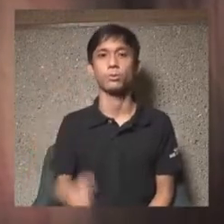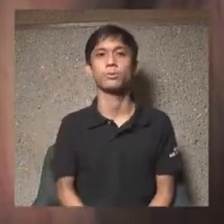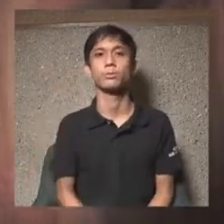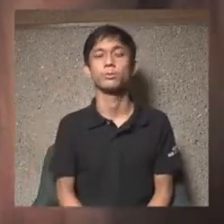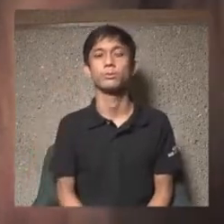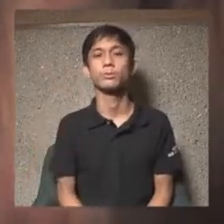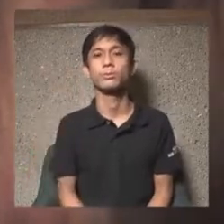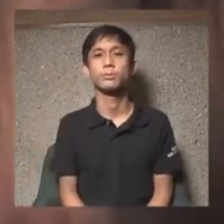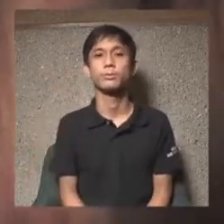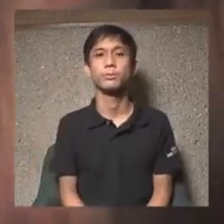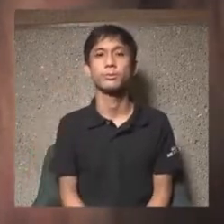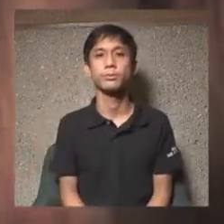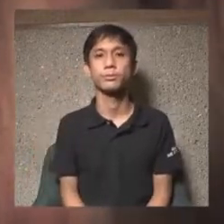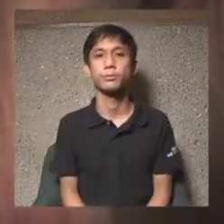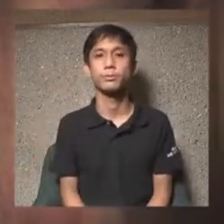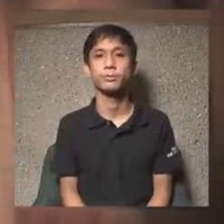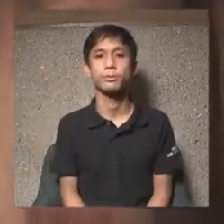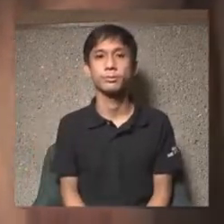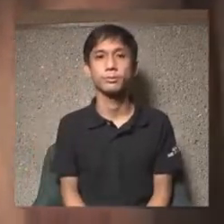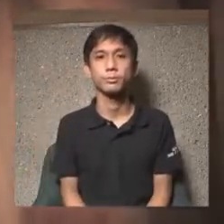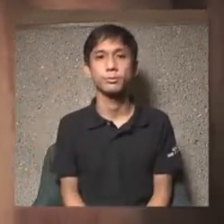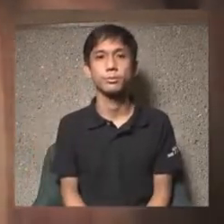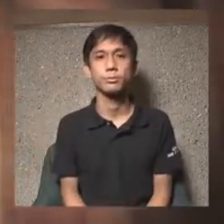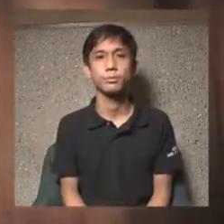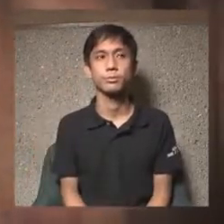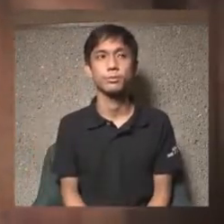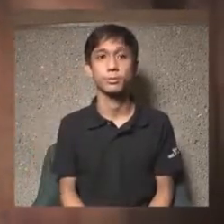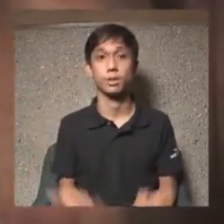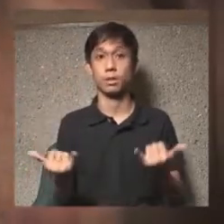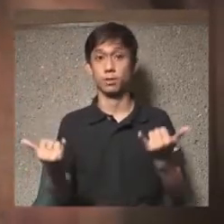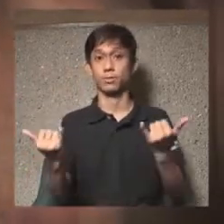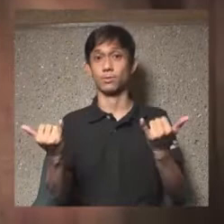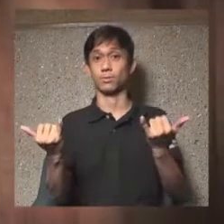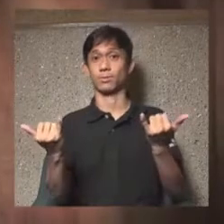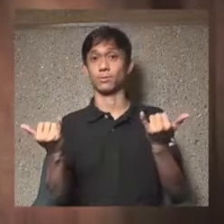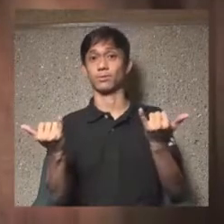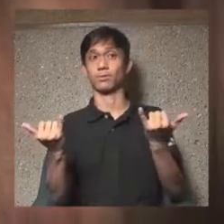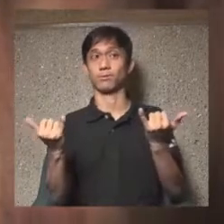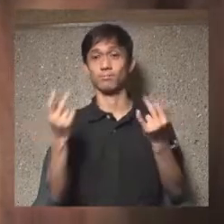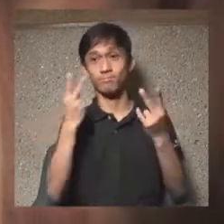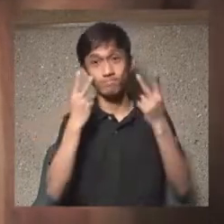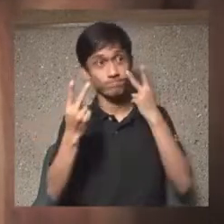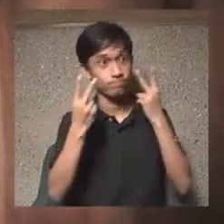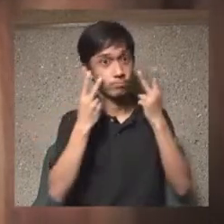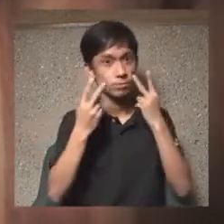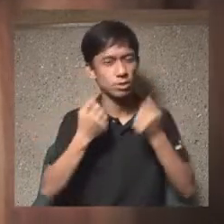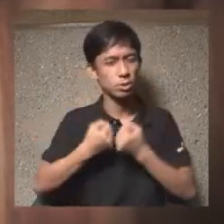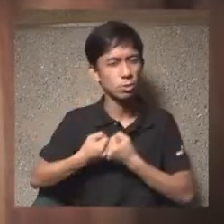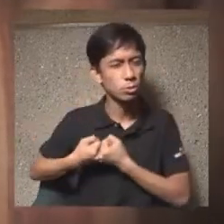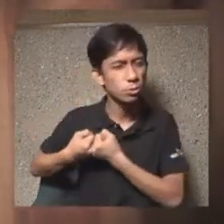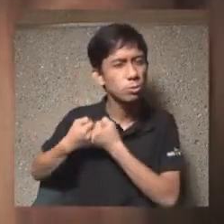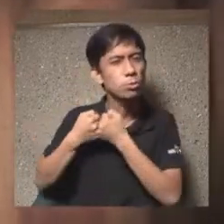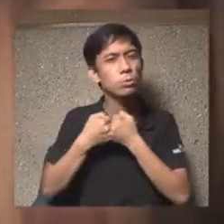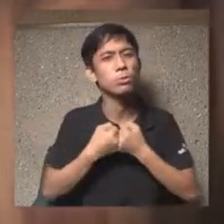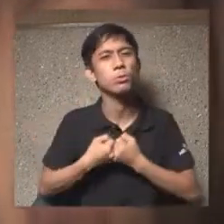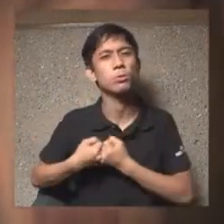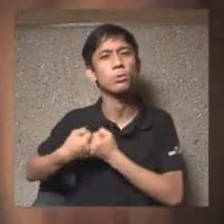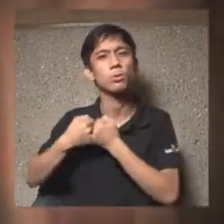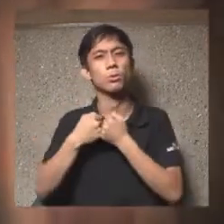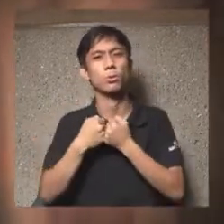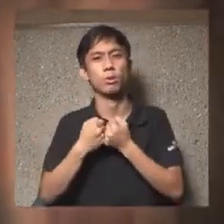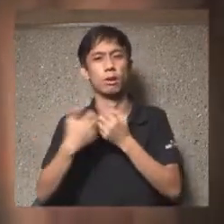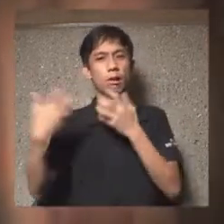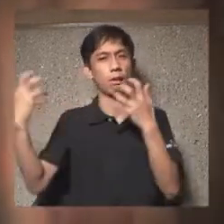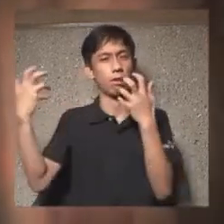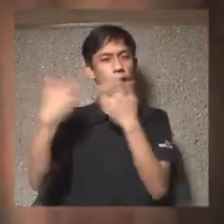today we're going to see the wrestling match, the grappling match between the character Jacob. Last